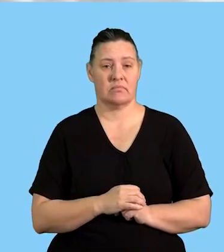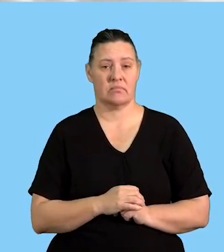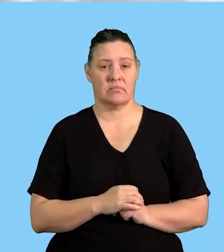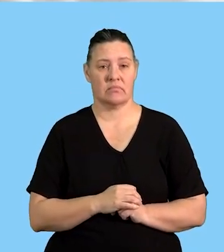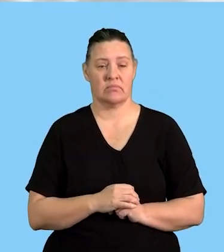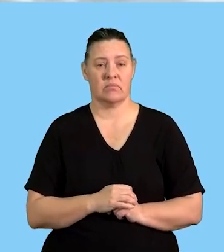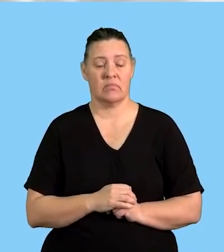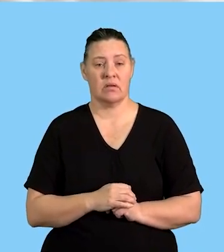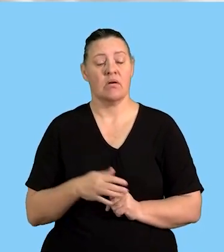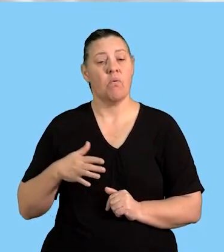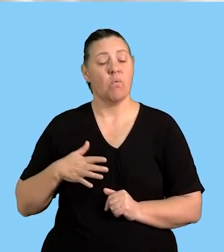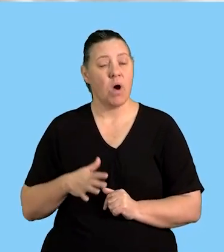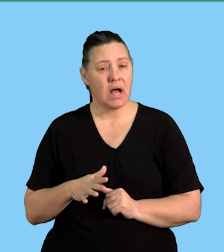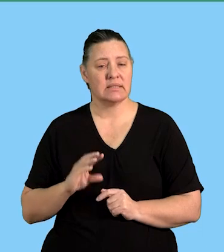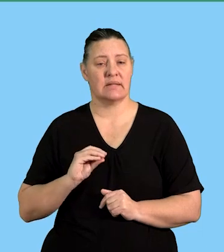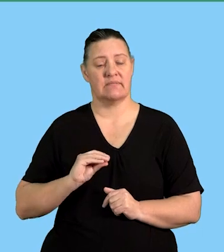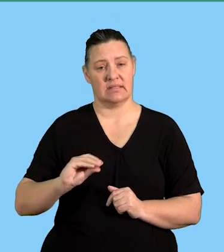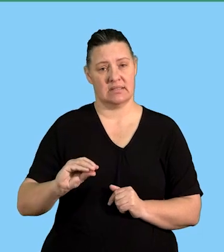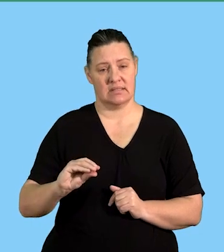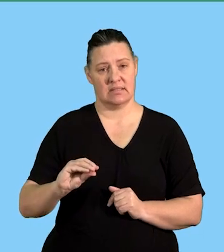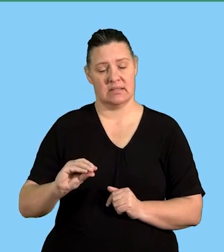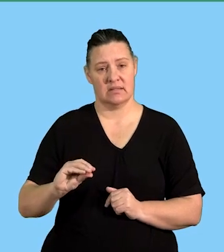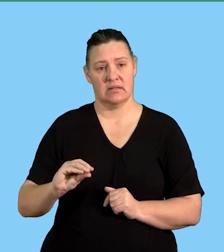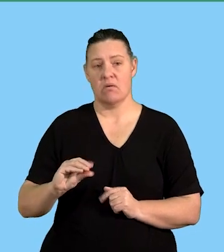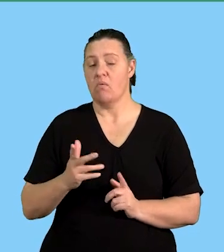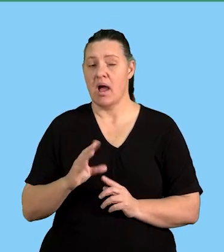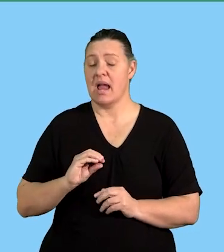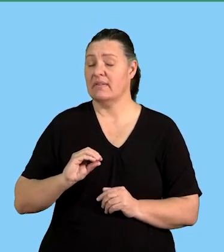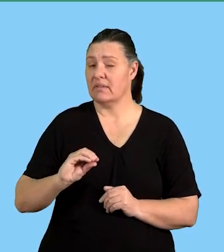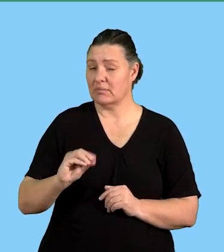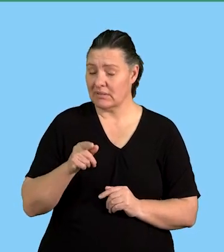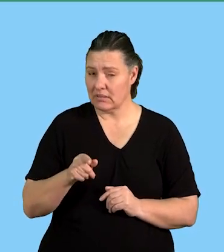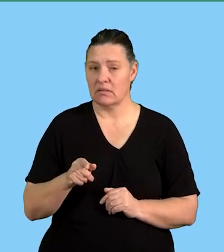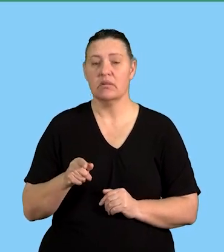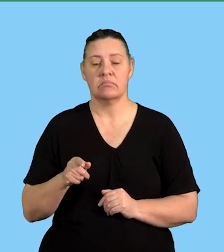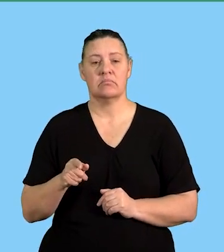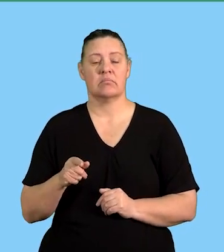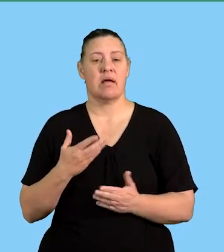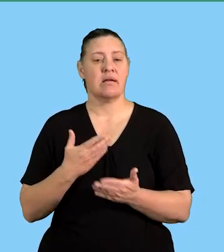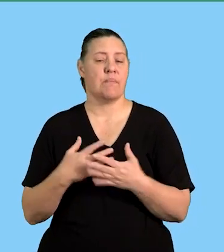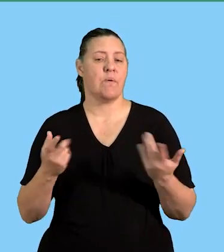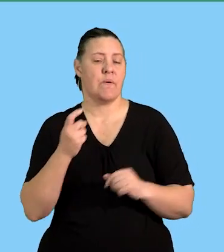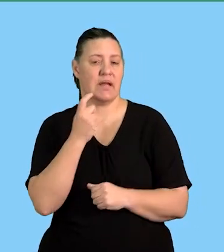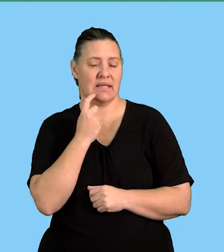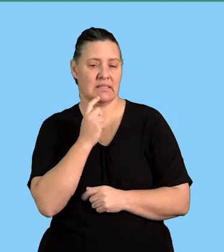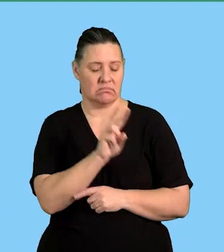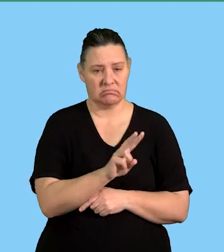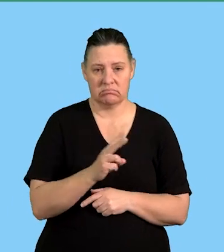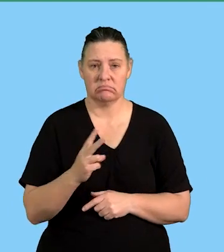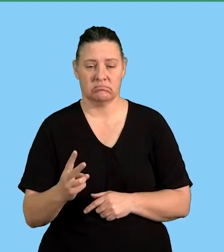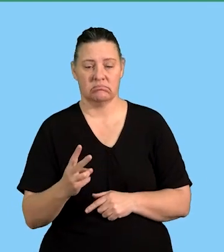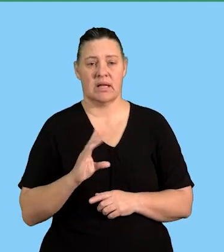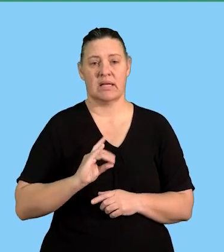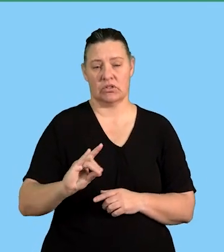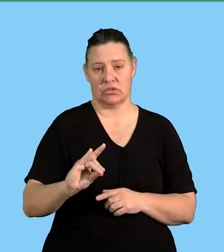then he also wants to invest in an investment that can easily be